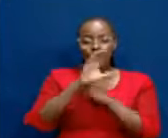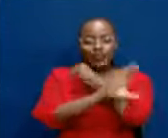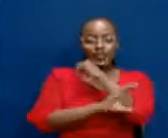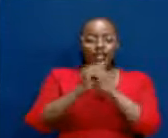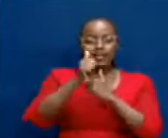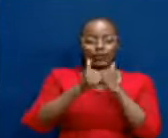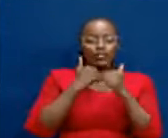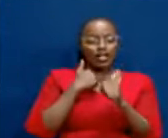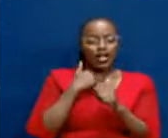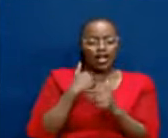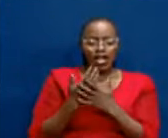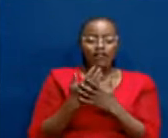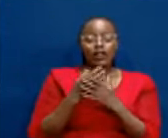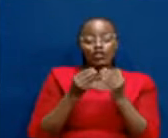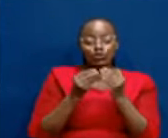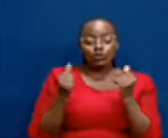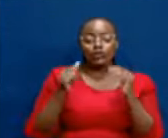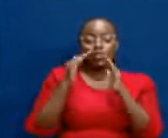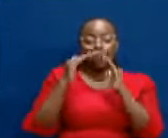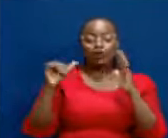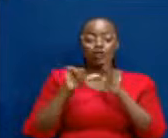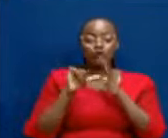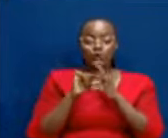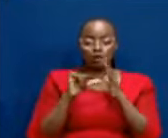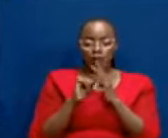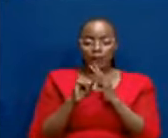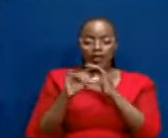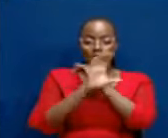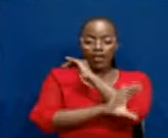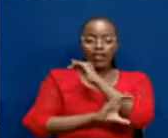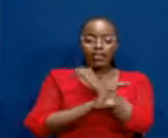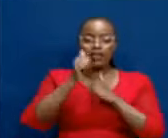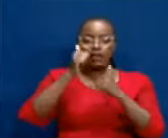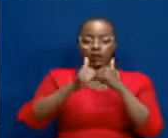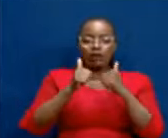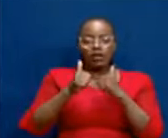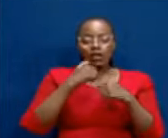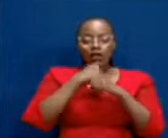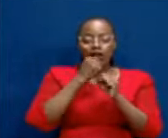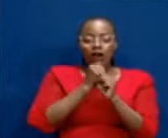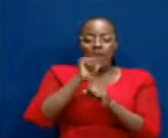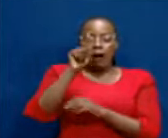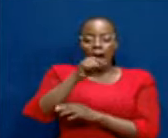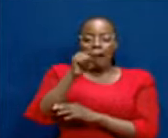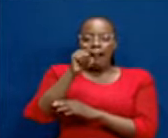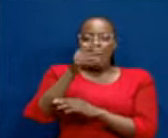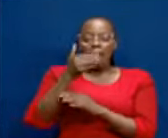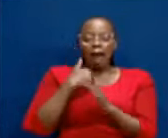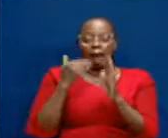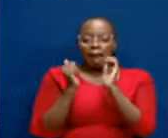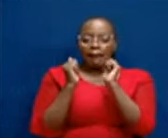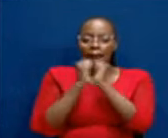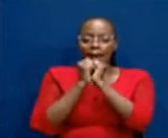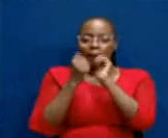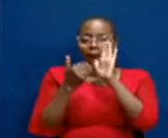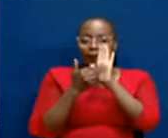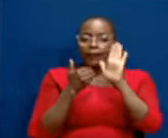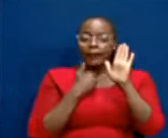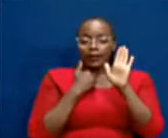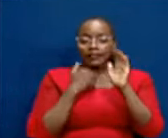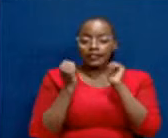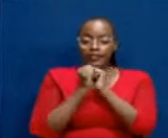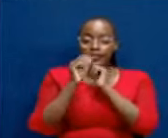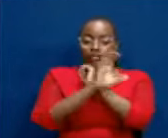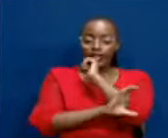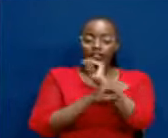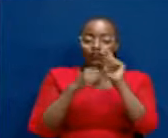have solved the housing problem, in countries that also made mistakes. I have here 10 countries.